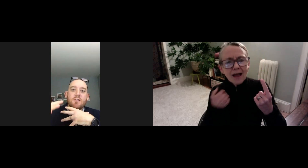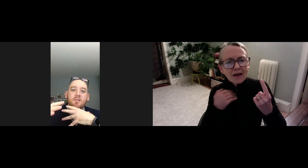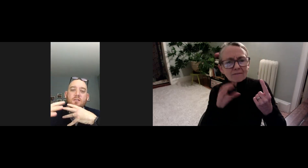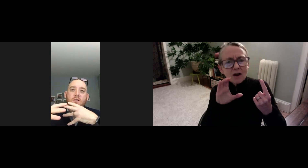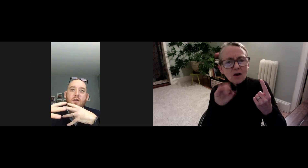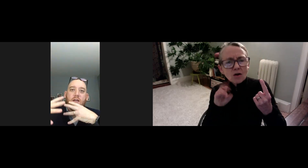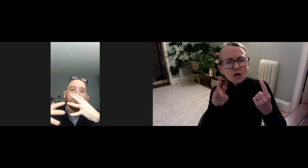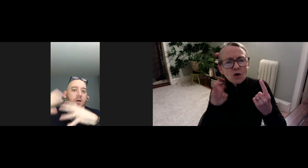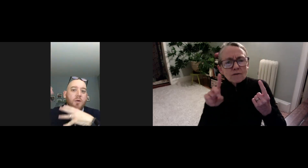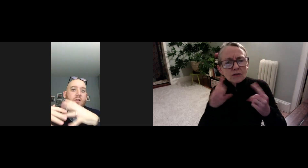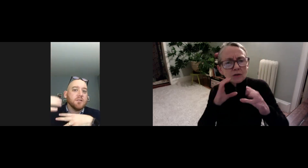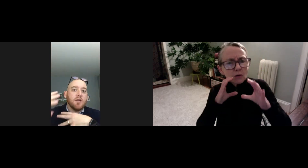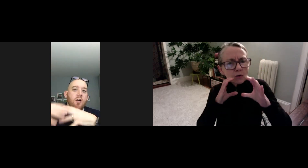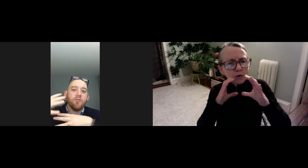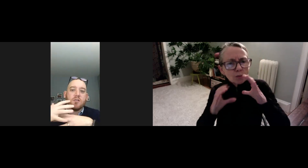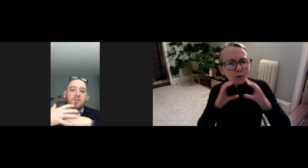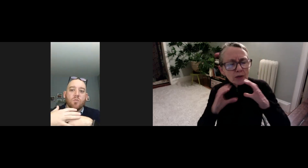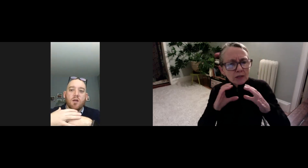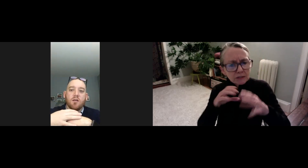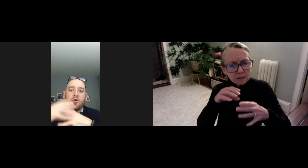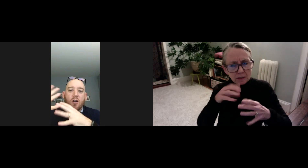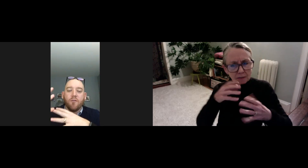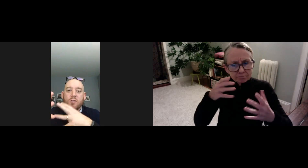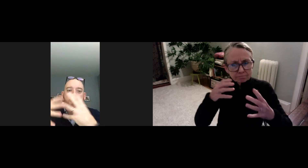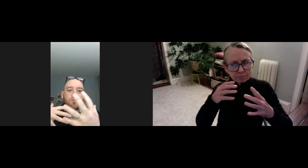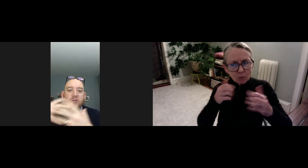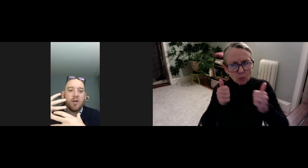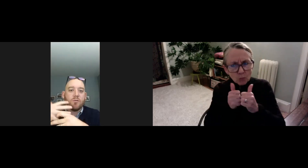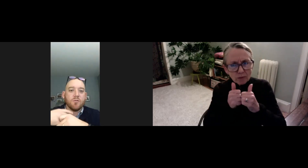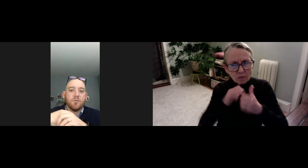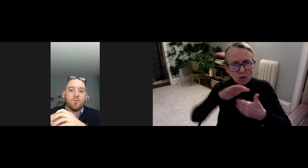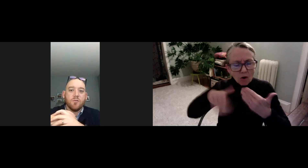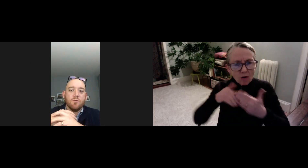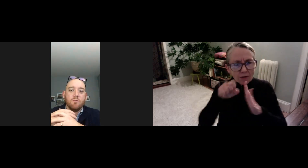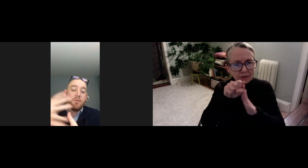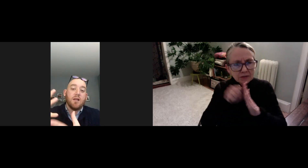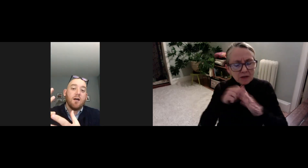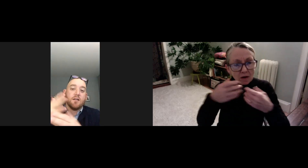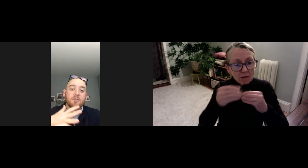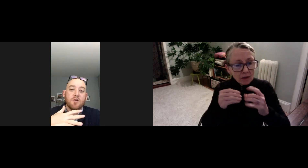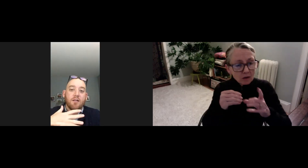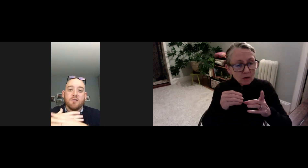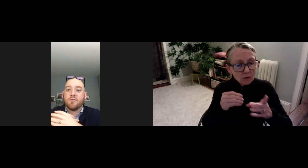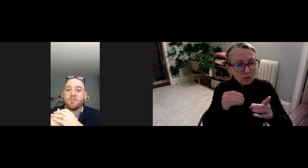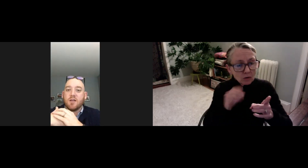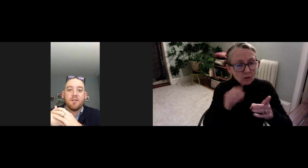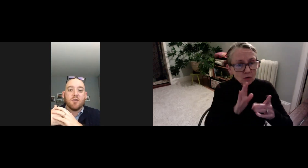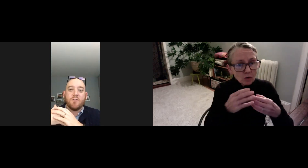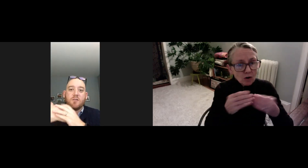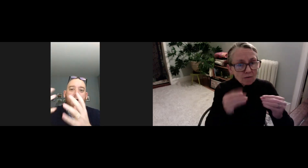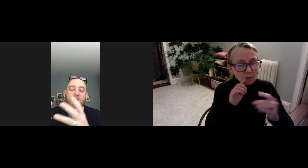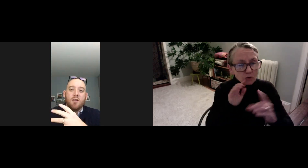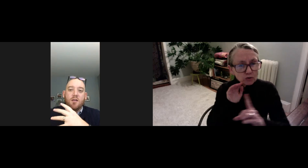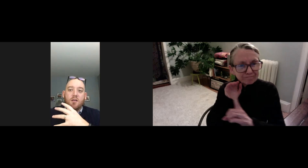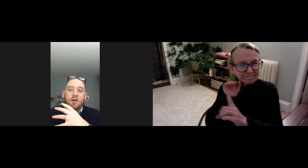communication among the state offices where your office could reach out to, maybe not Dr. Alexander Scott's